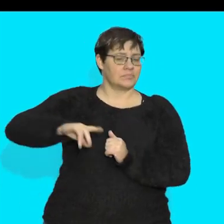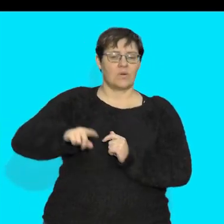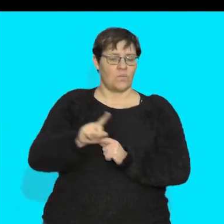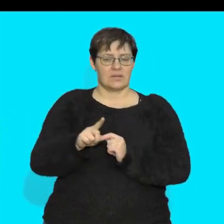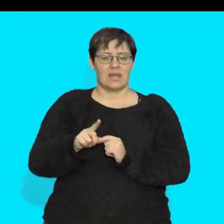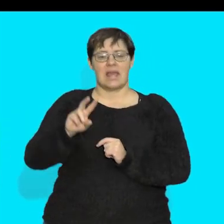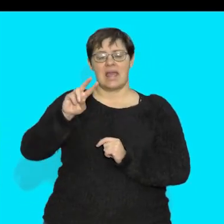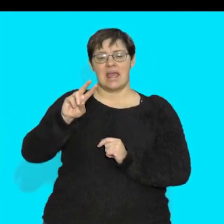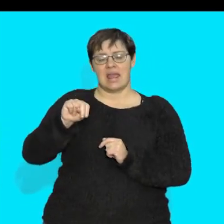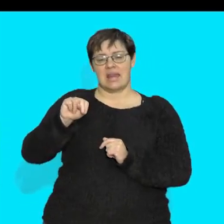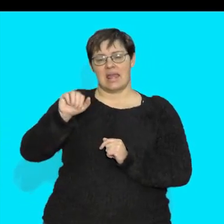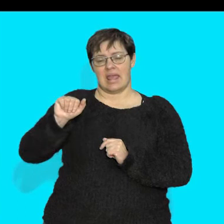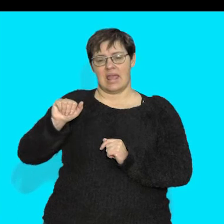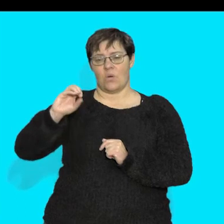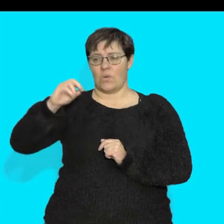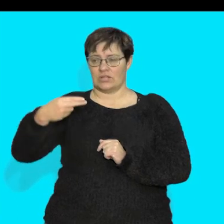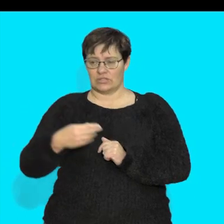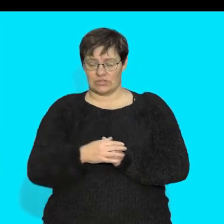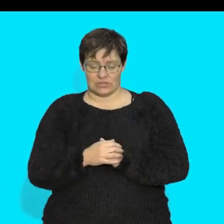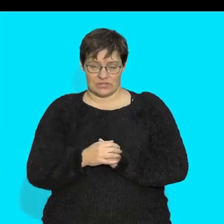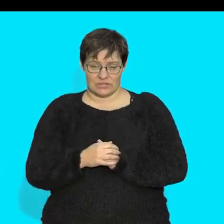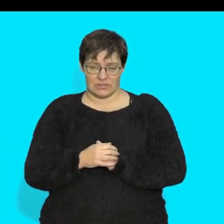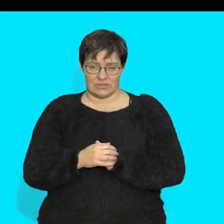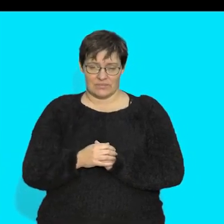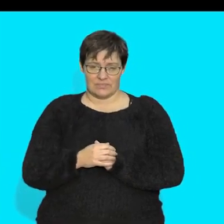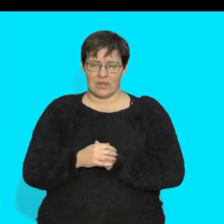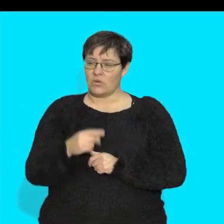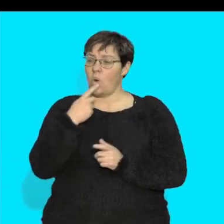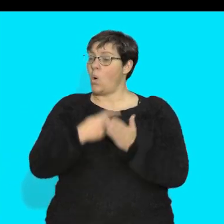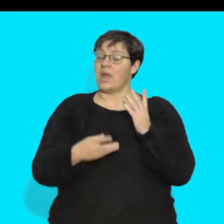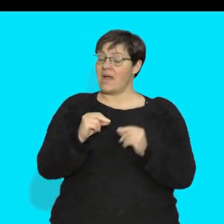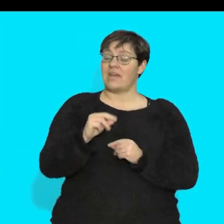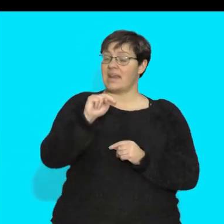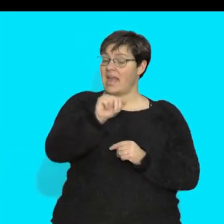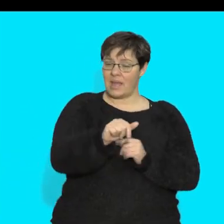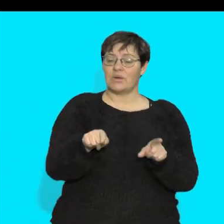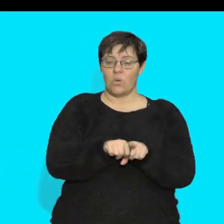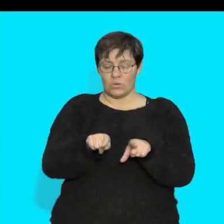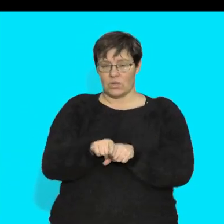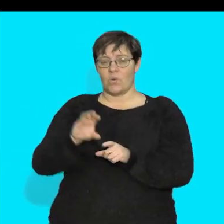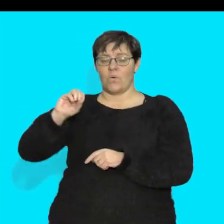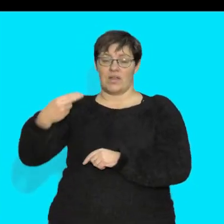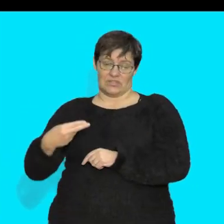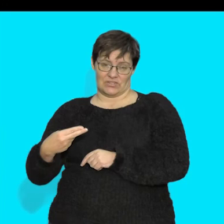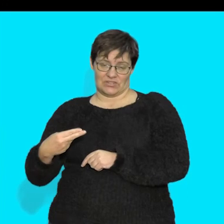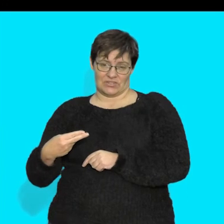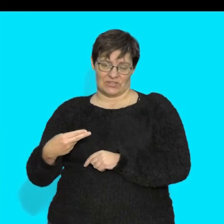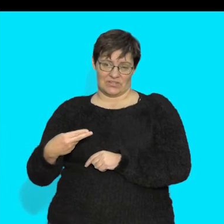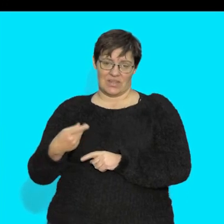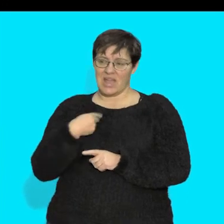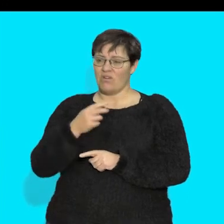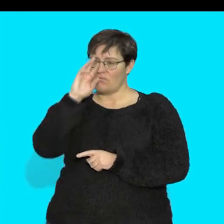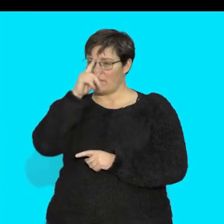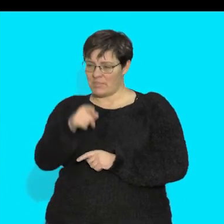hydroxide. So out of this reaction, we not only got sodium, but we also got hydroxide, if you remember the